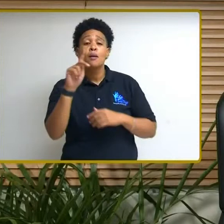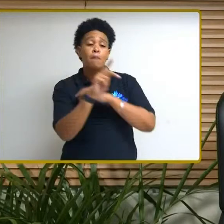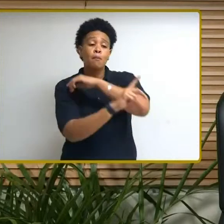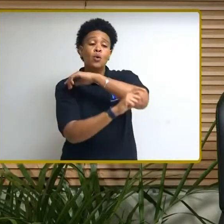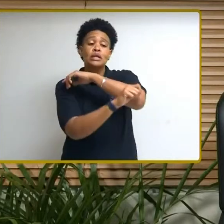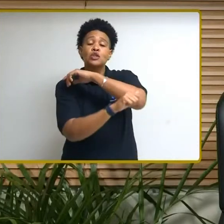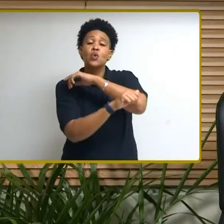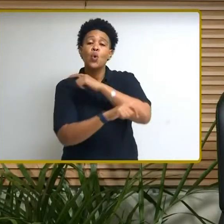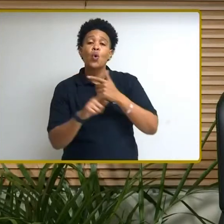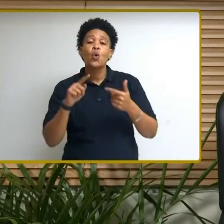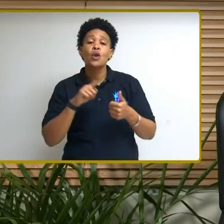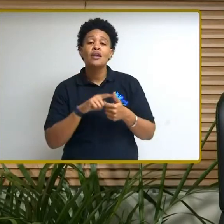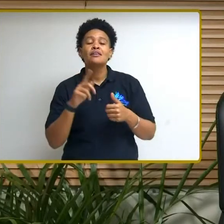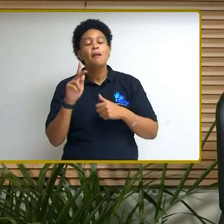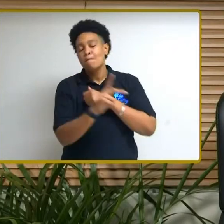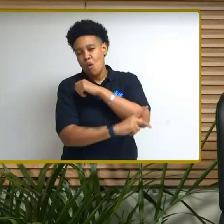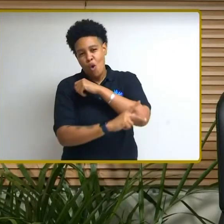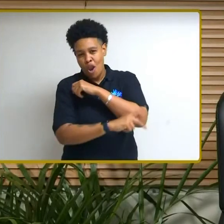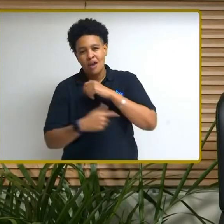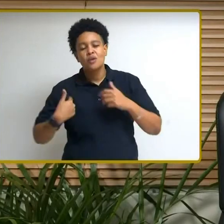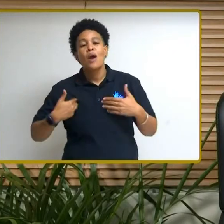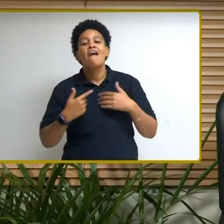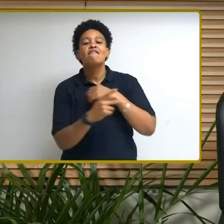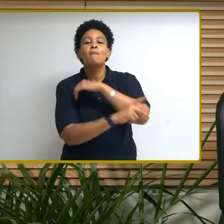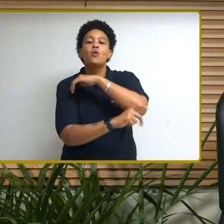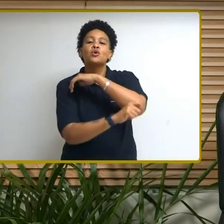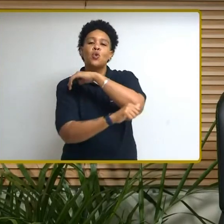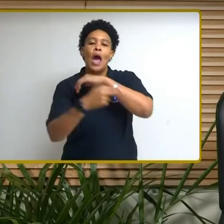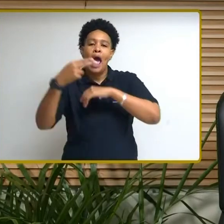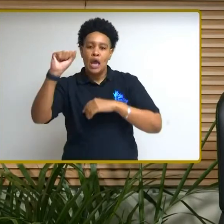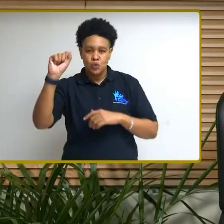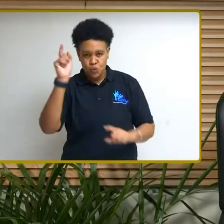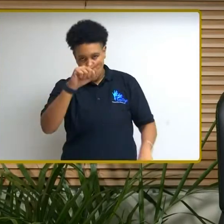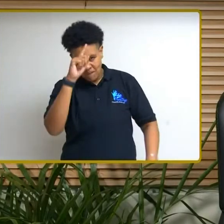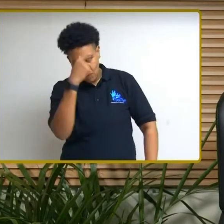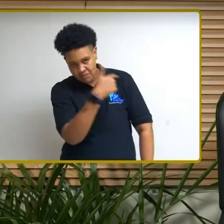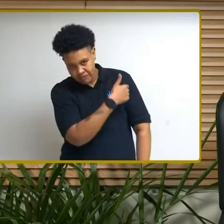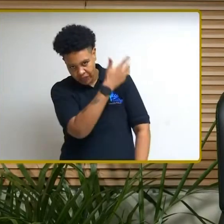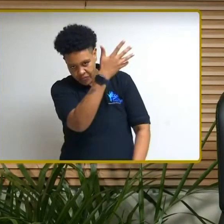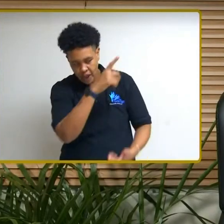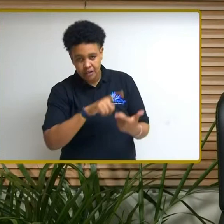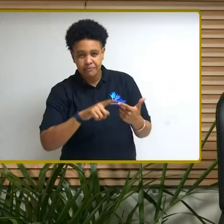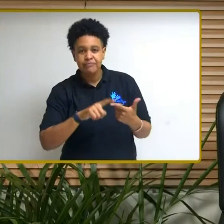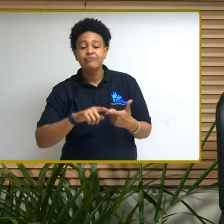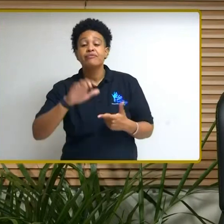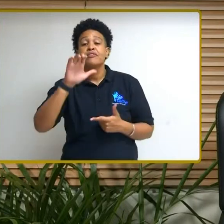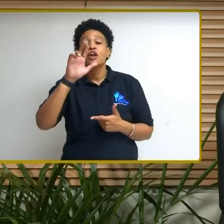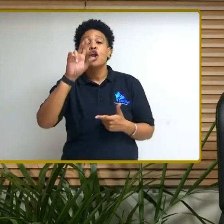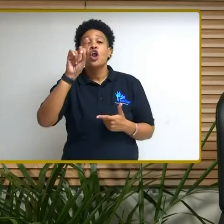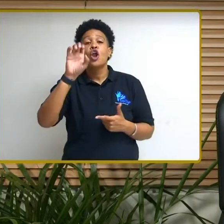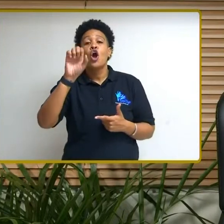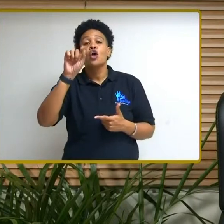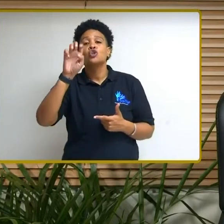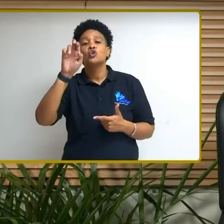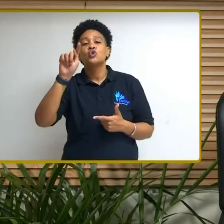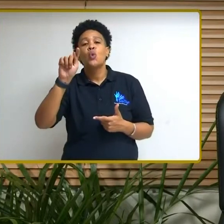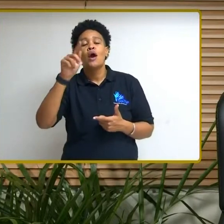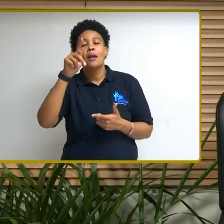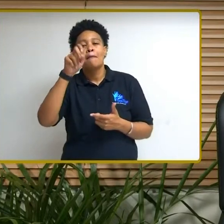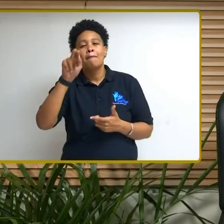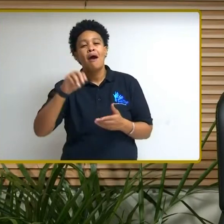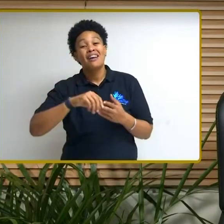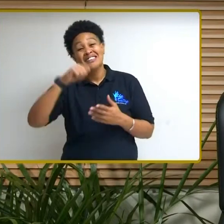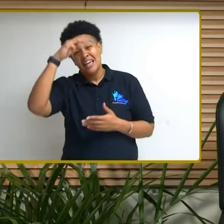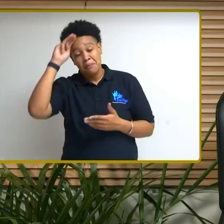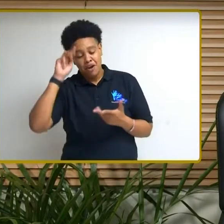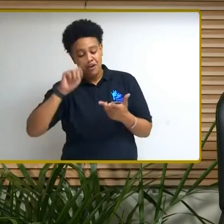we have the Port Antonio High School. We have the Claude Stewart Park in St. Mary, the